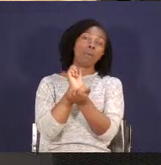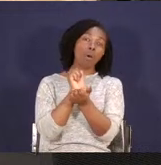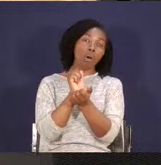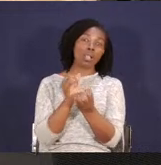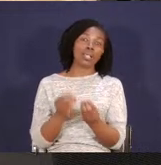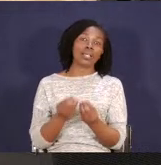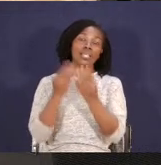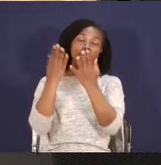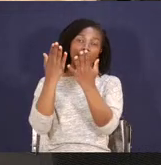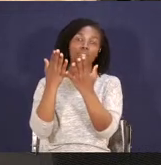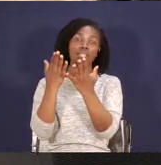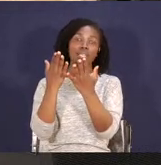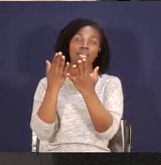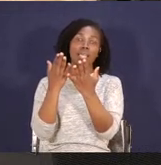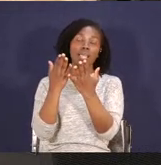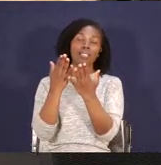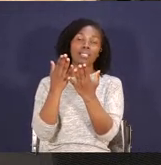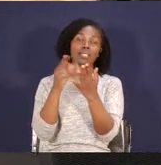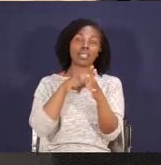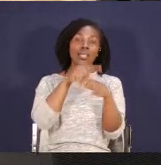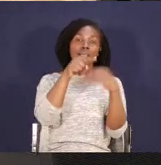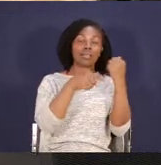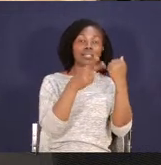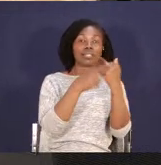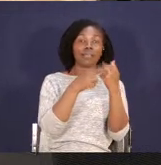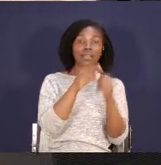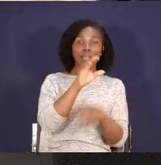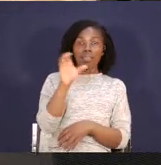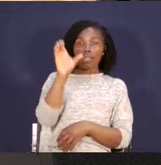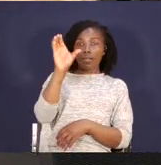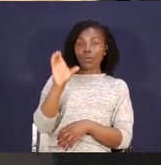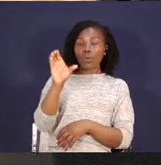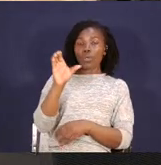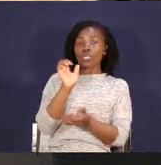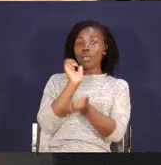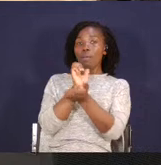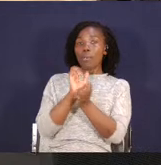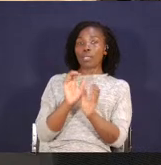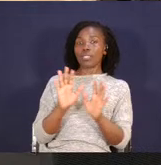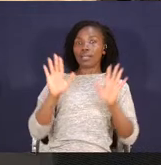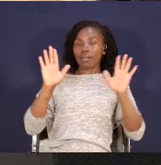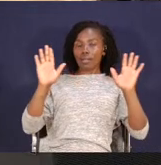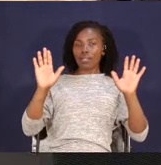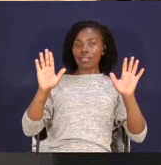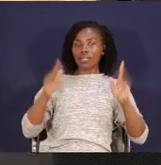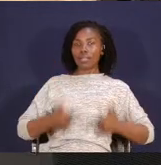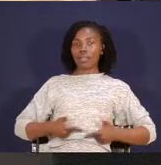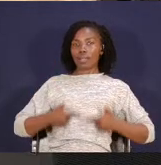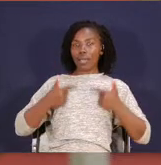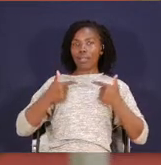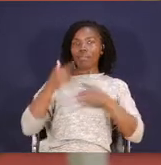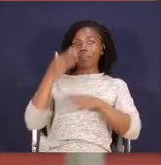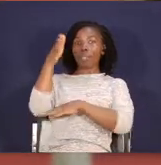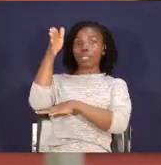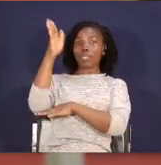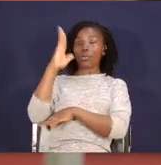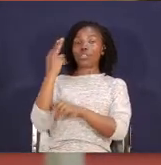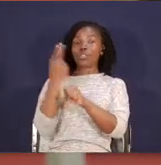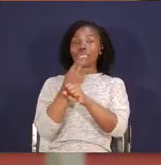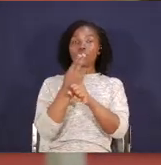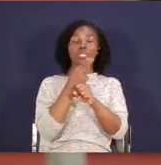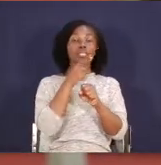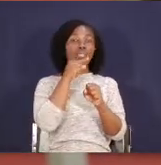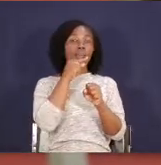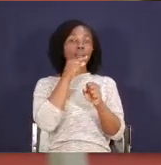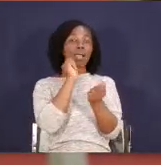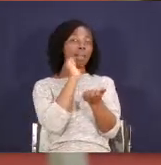to Christ, and at the cross surrenders his life, and God uses him greatly. In Galatians 2:20, the Bible